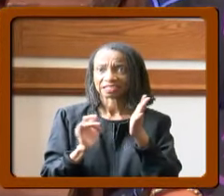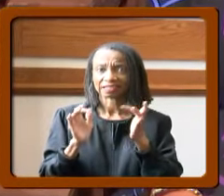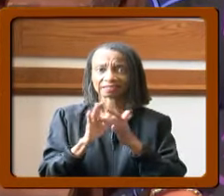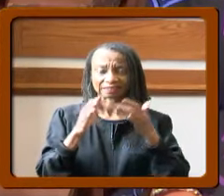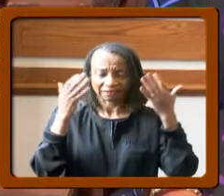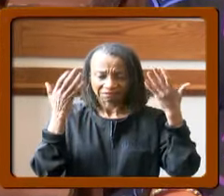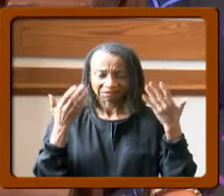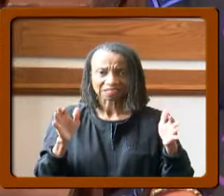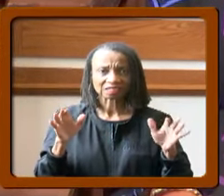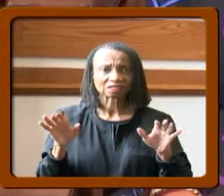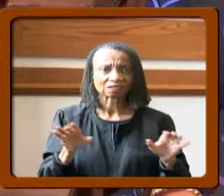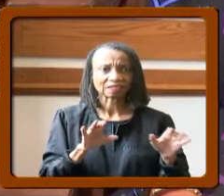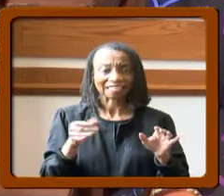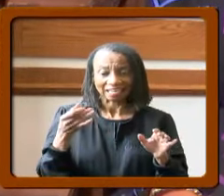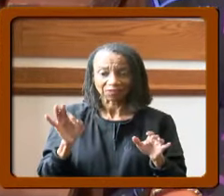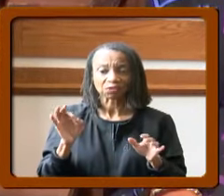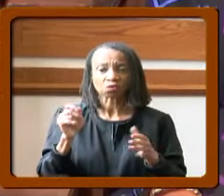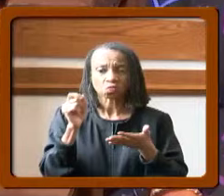were written down,